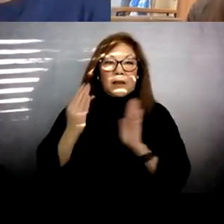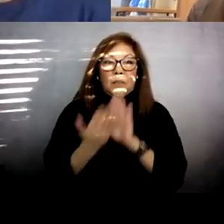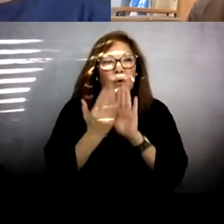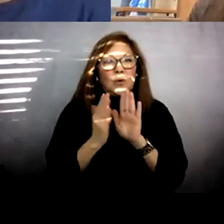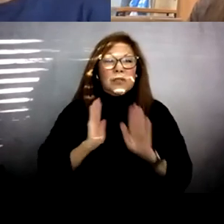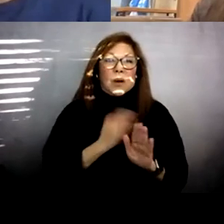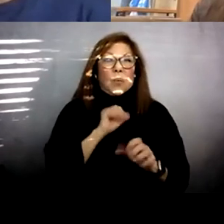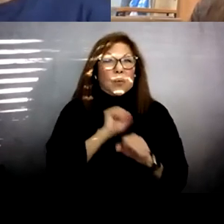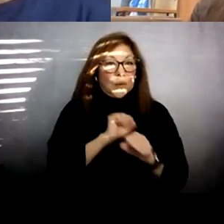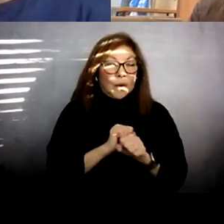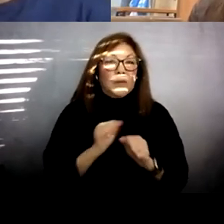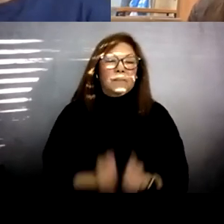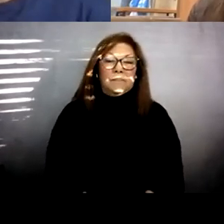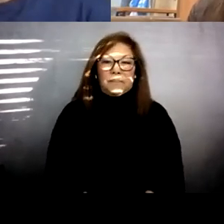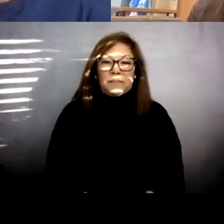work with.